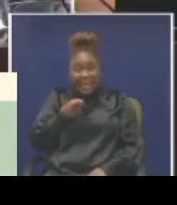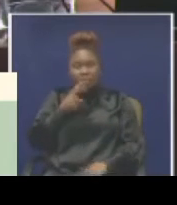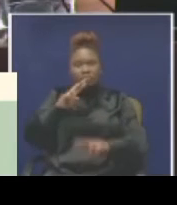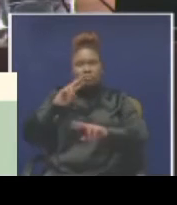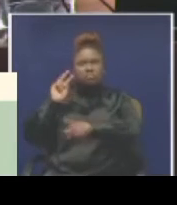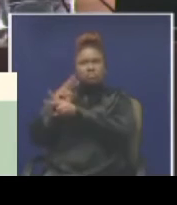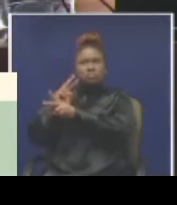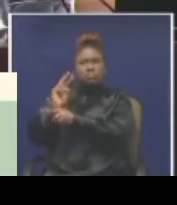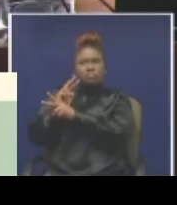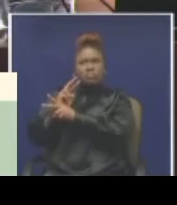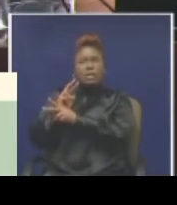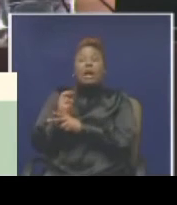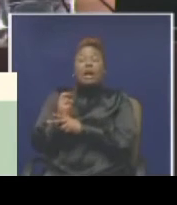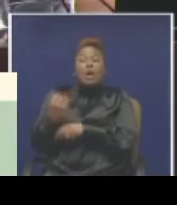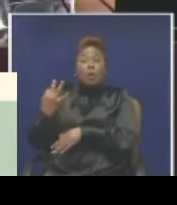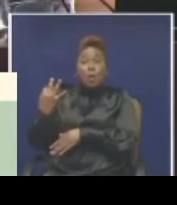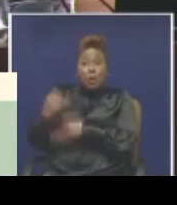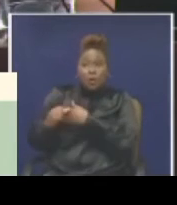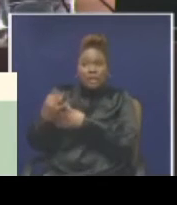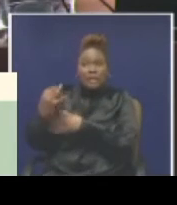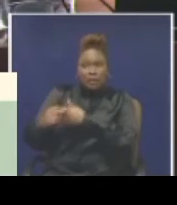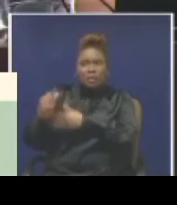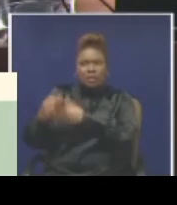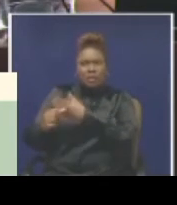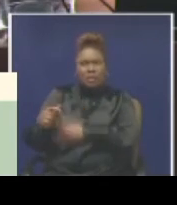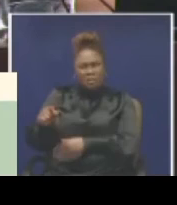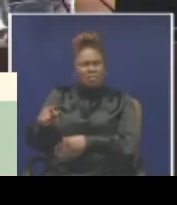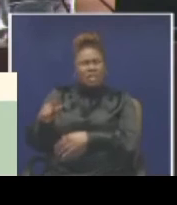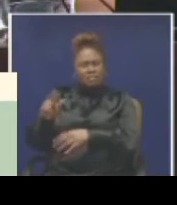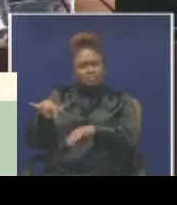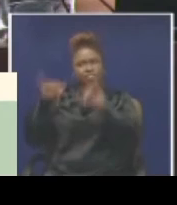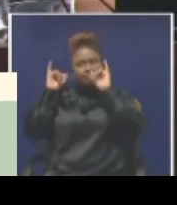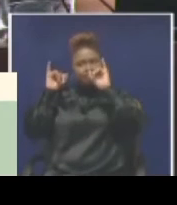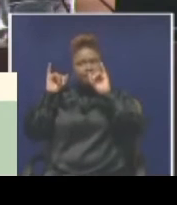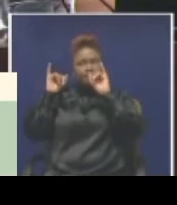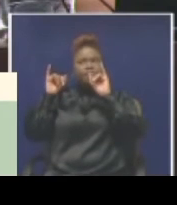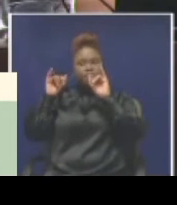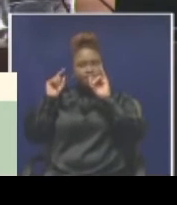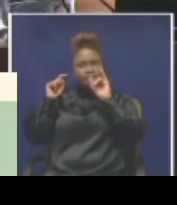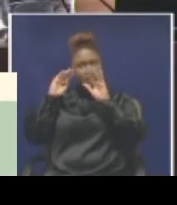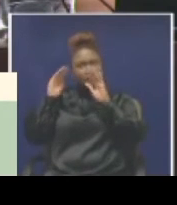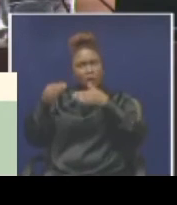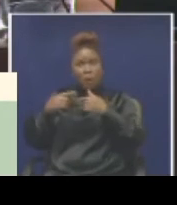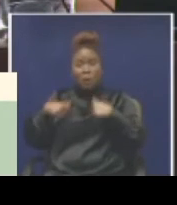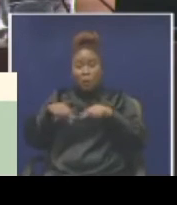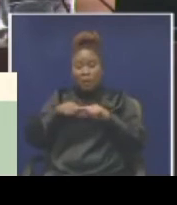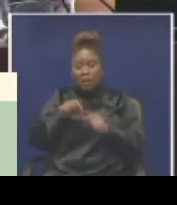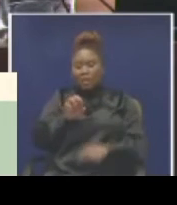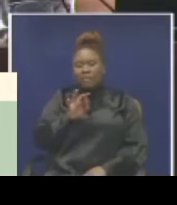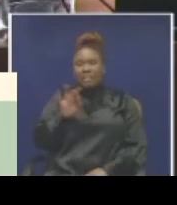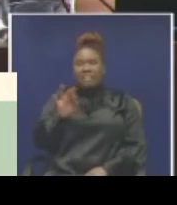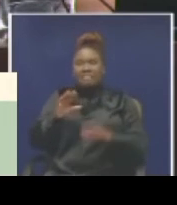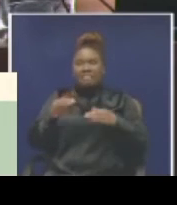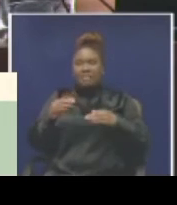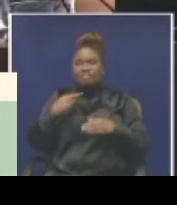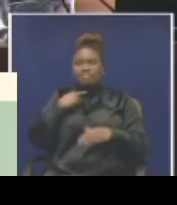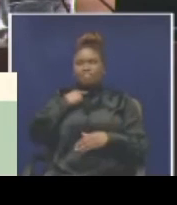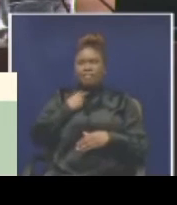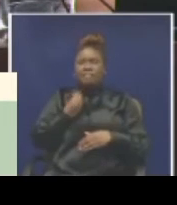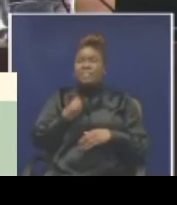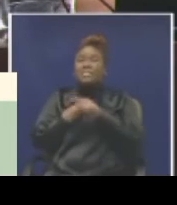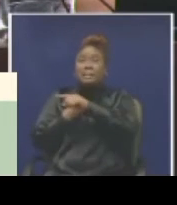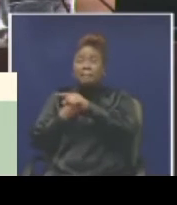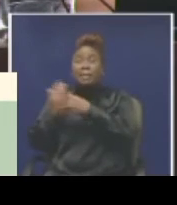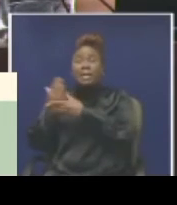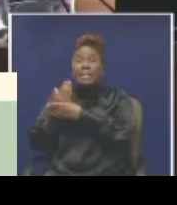monitored quarterly. That should be dealt with. I'm disappointed, and we are disappointed at EFF that there's unresolved cases about